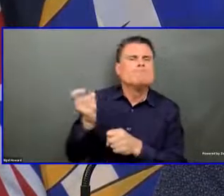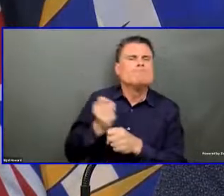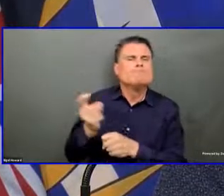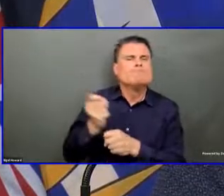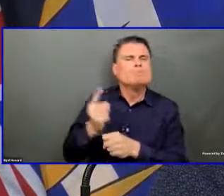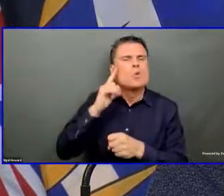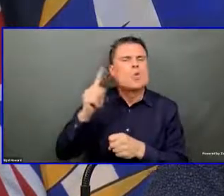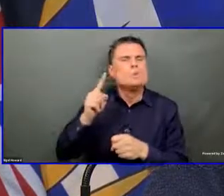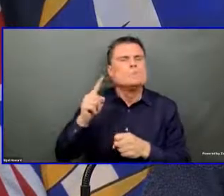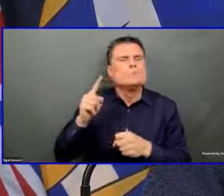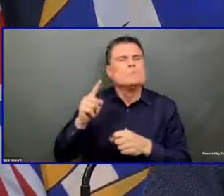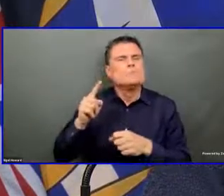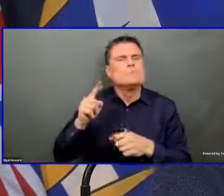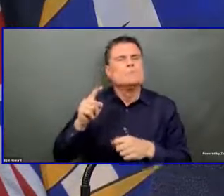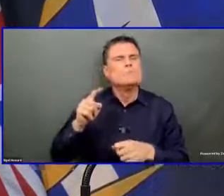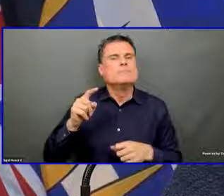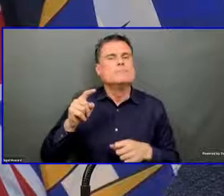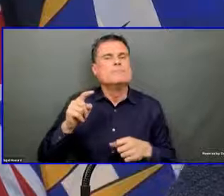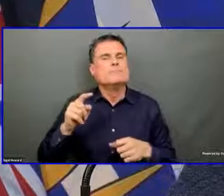You know, that's